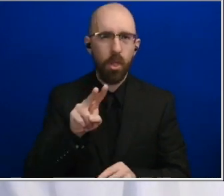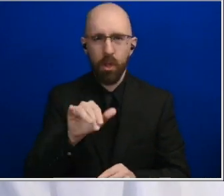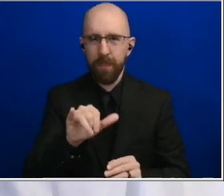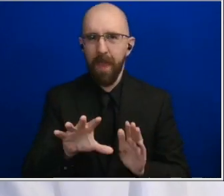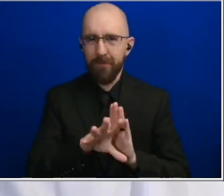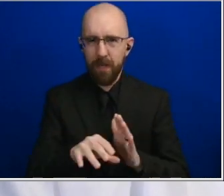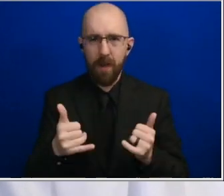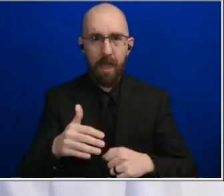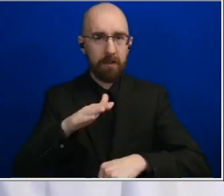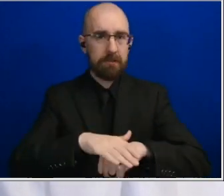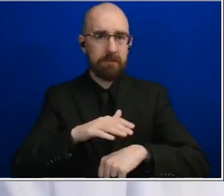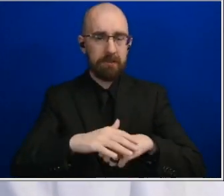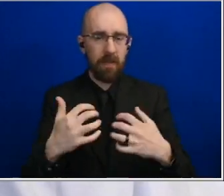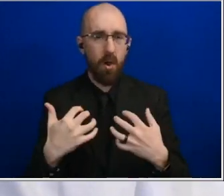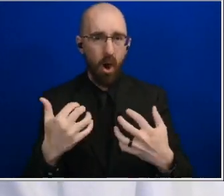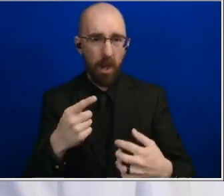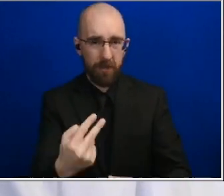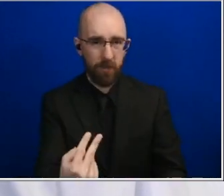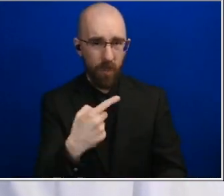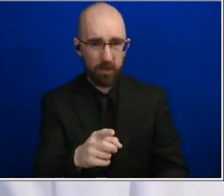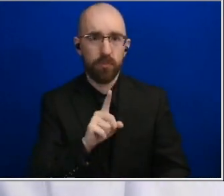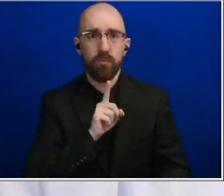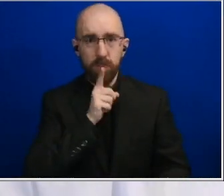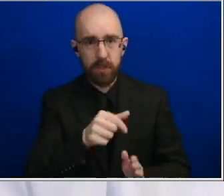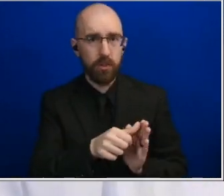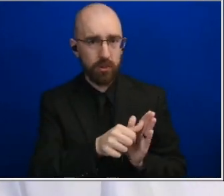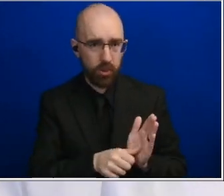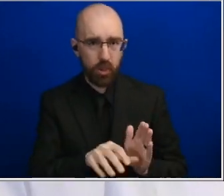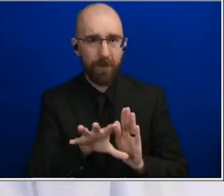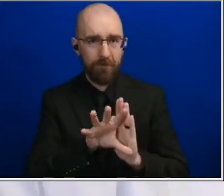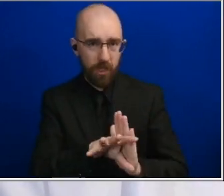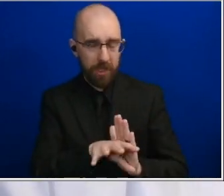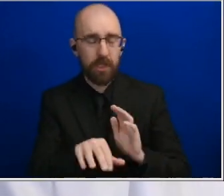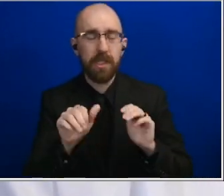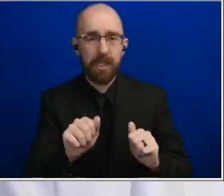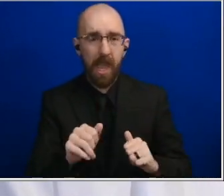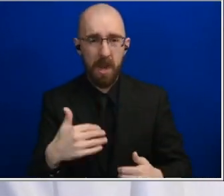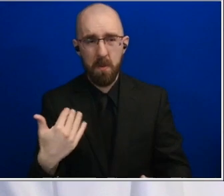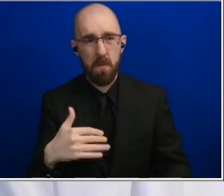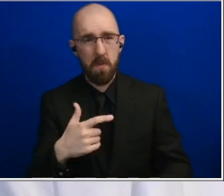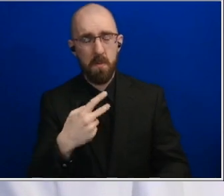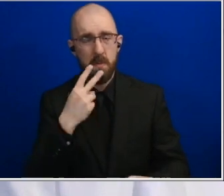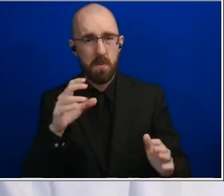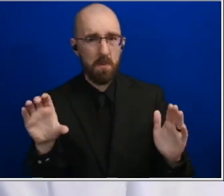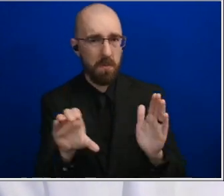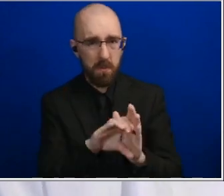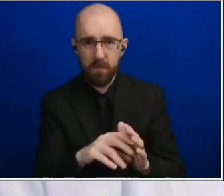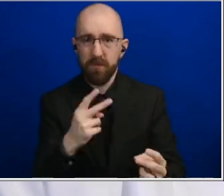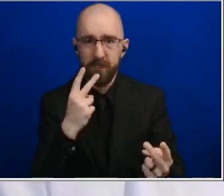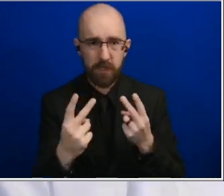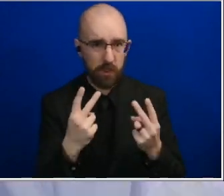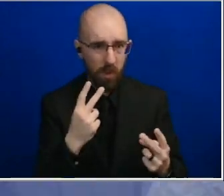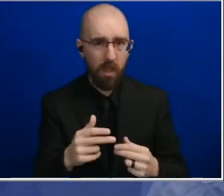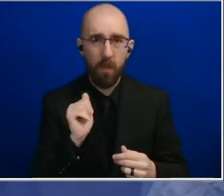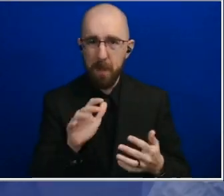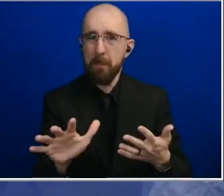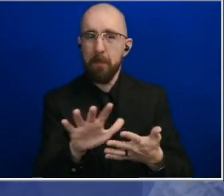audience that this is real surgery footage. It can be graphic. We blurred most of those graphic parts, but let's take a look.